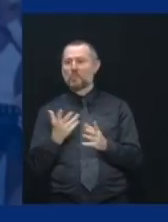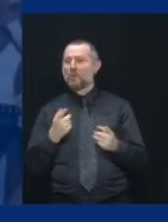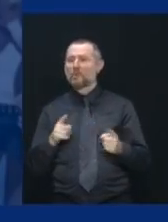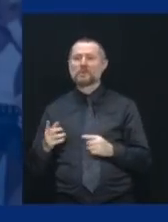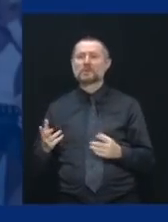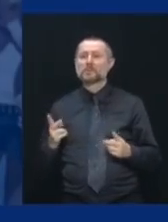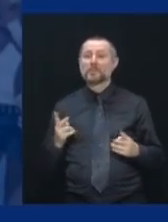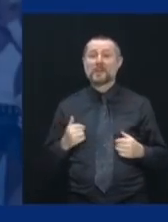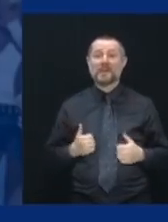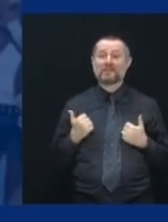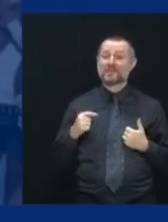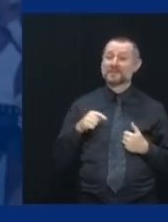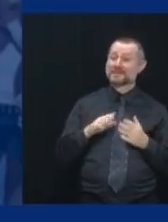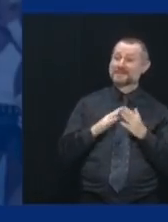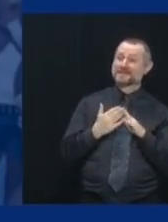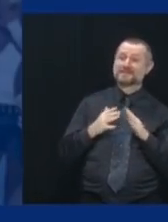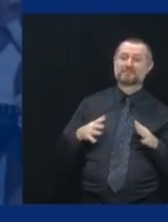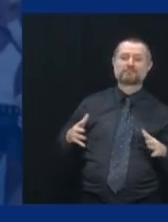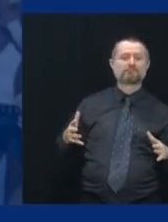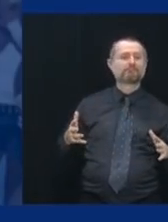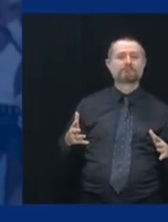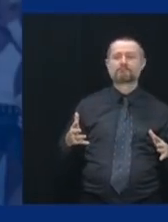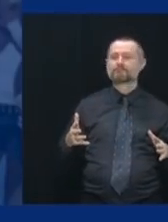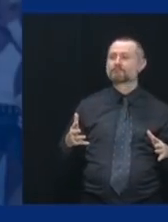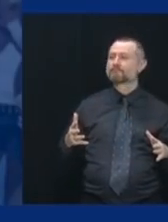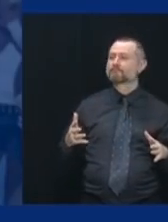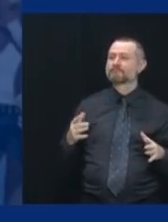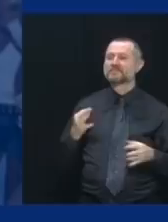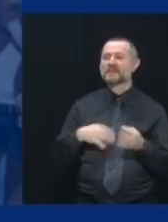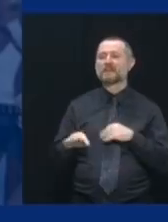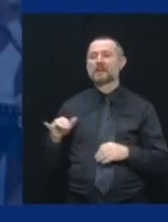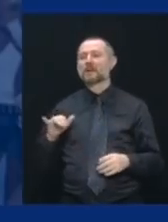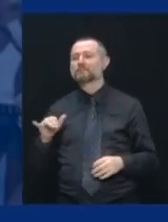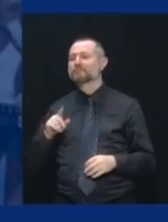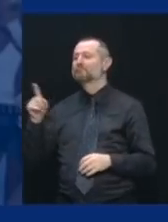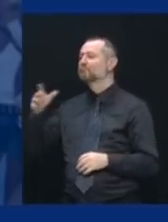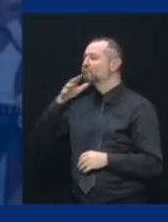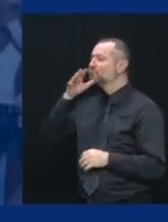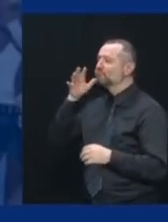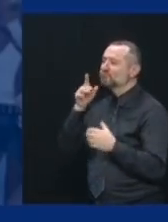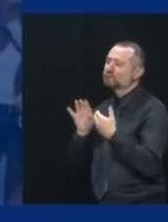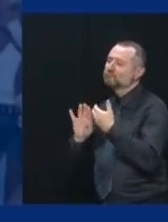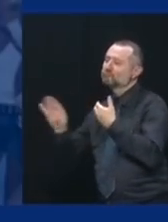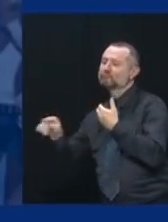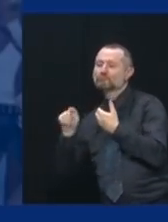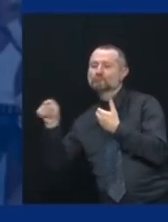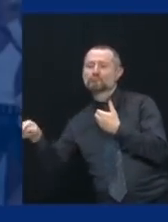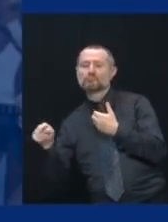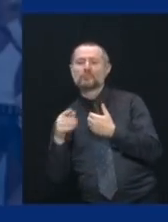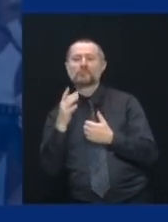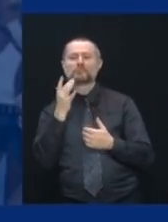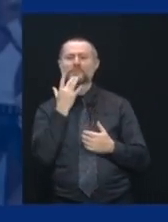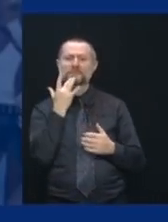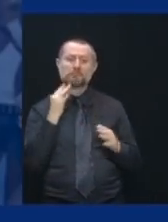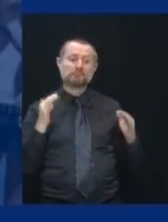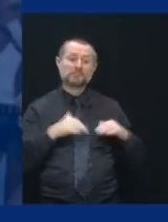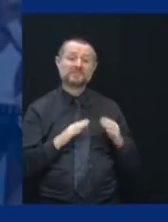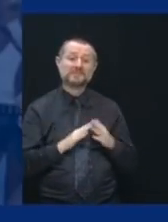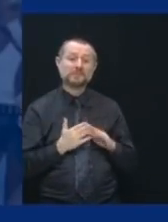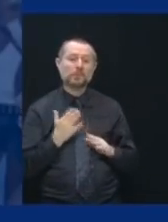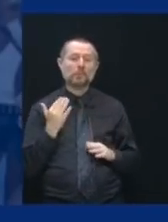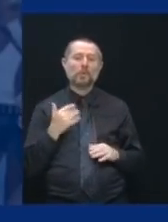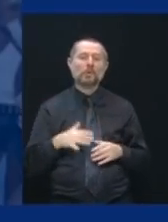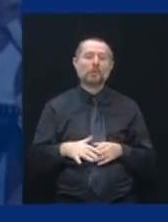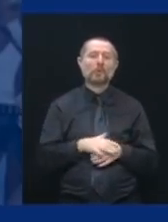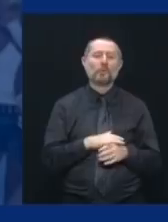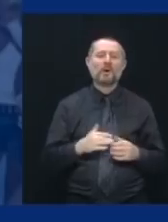people live in a city rather than in a home in a rural setting, is that a city provides